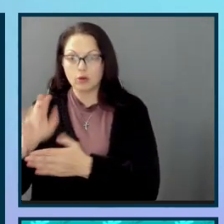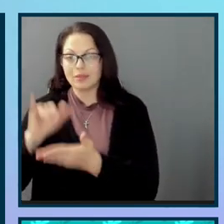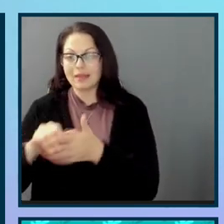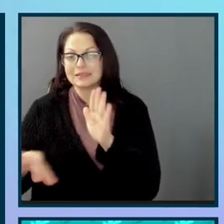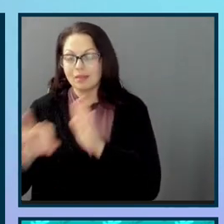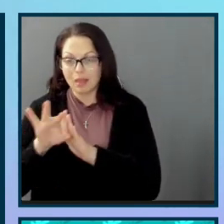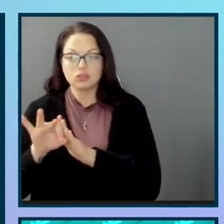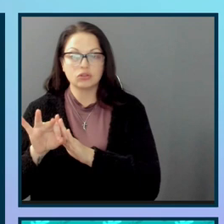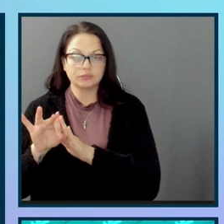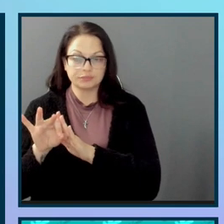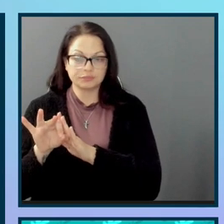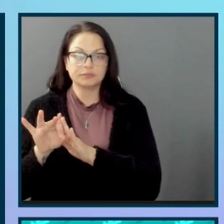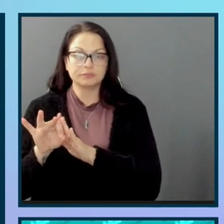of